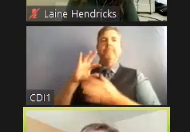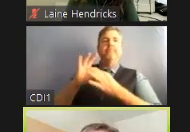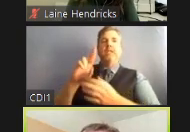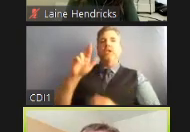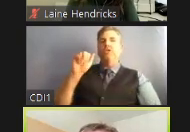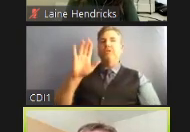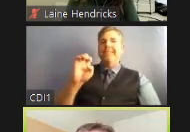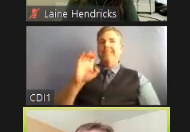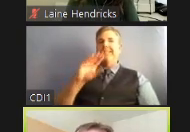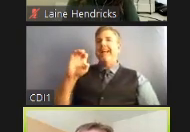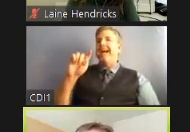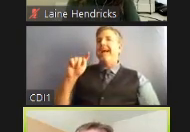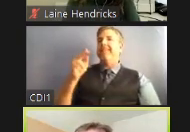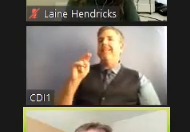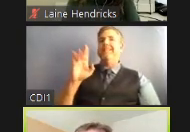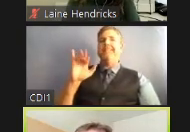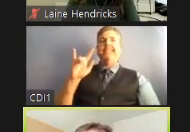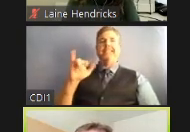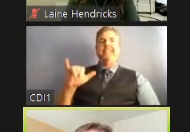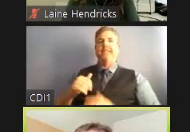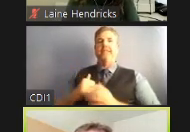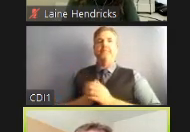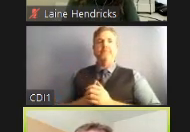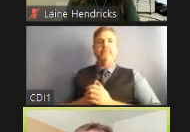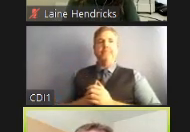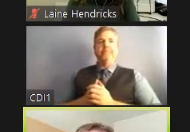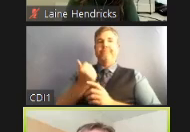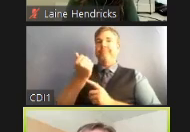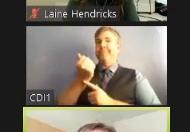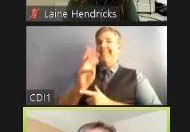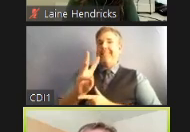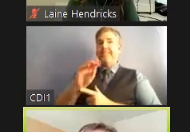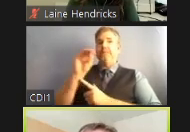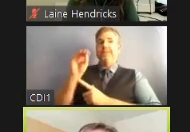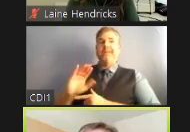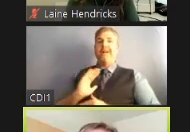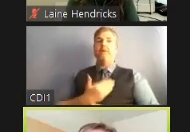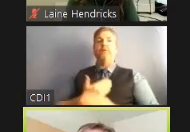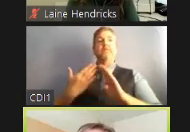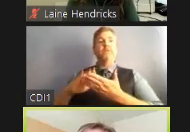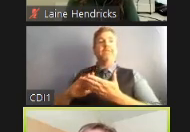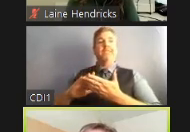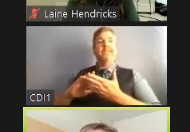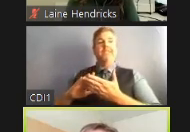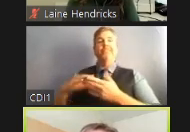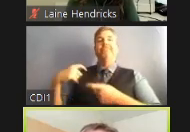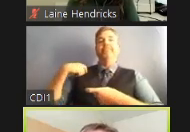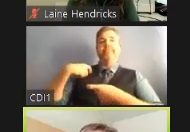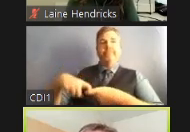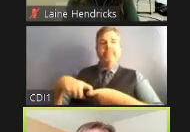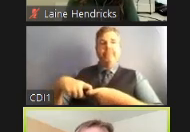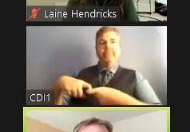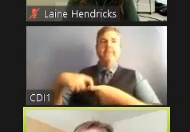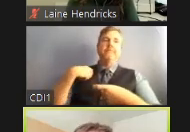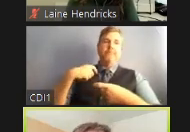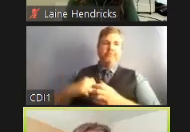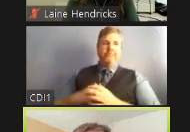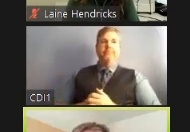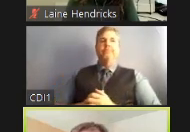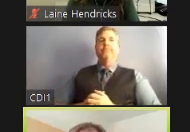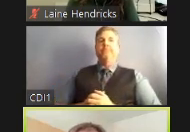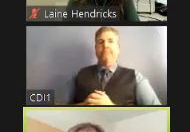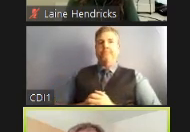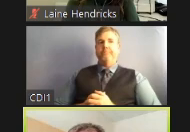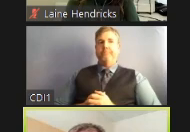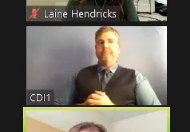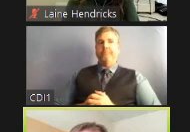while 16% of our community are people who identified as Hispanic or Latino, they make up a full 75%